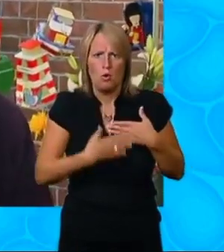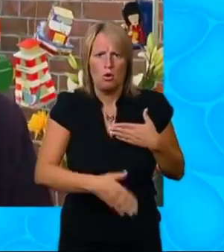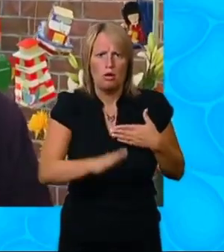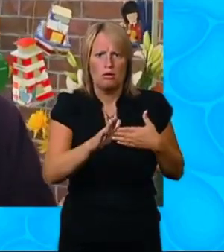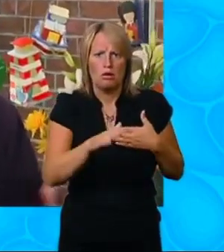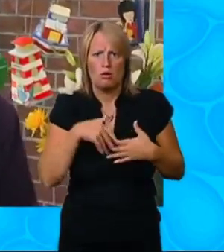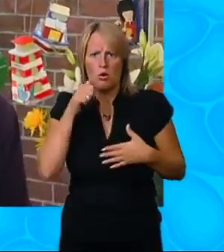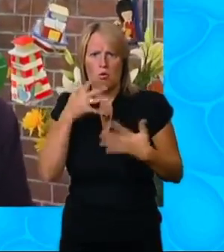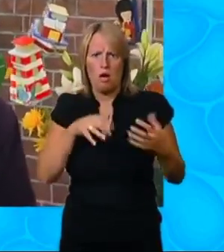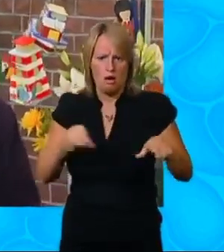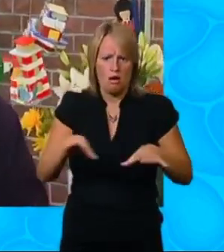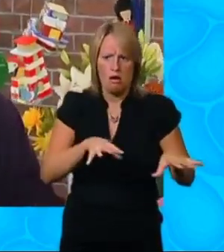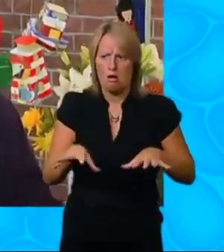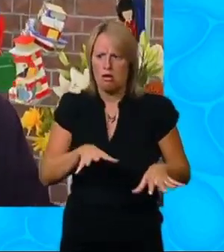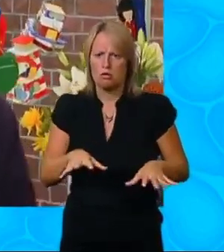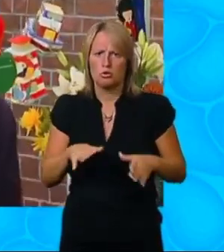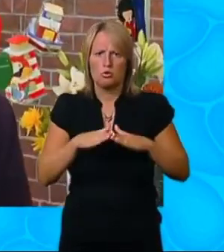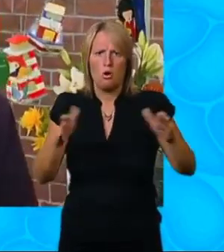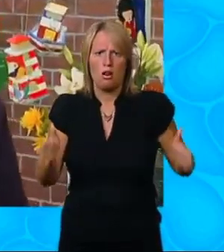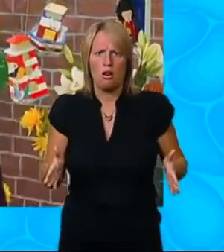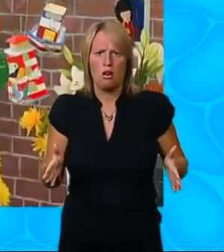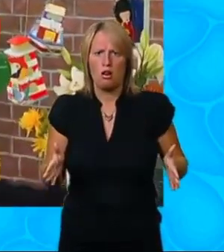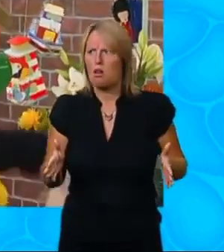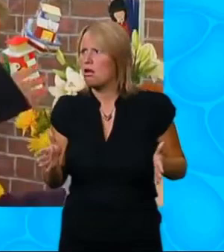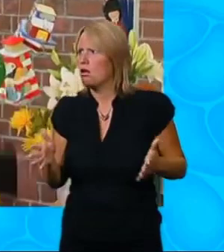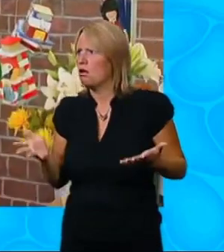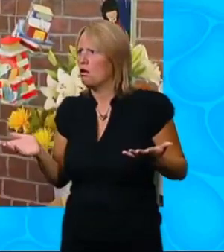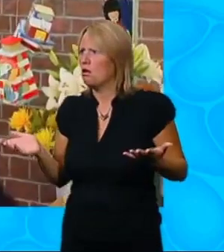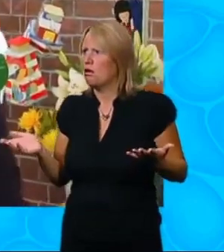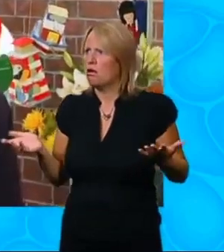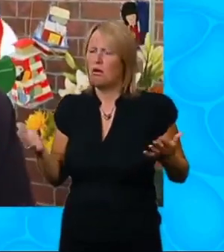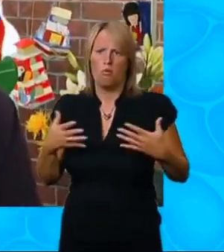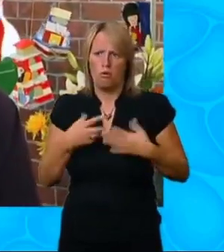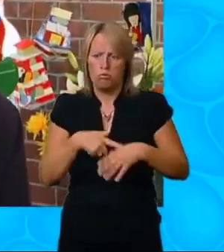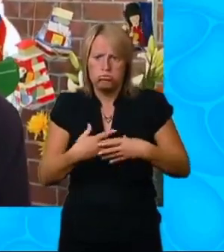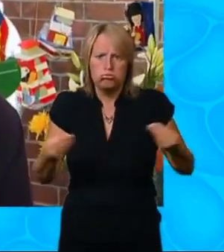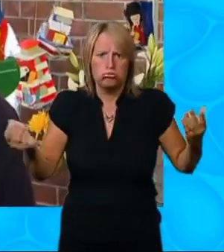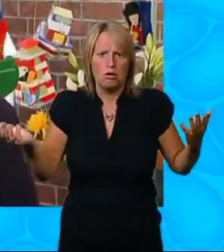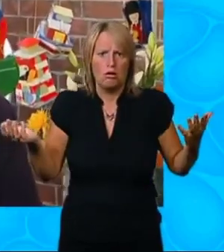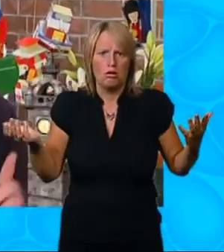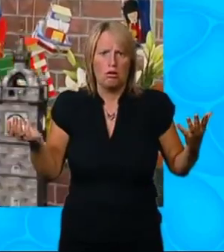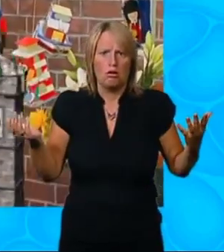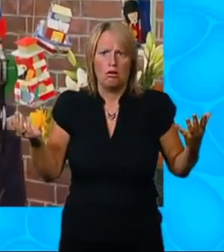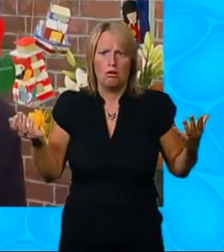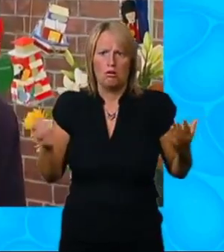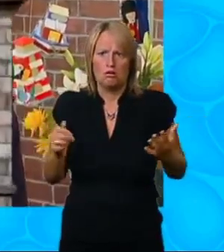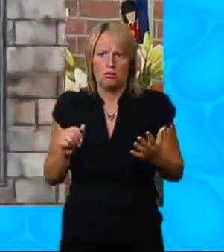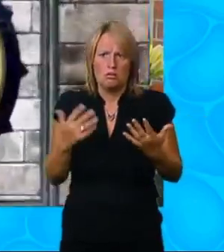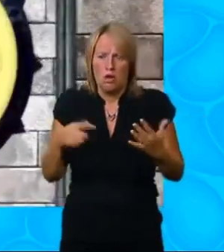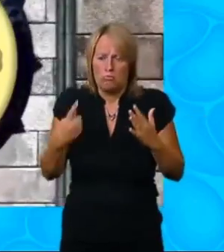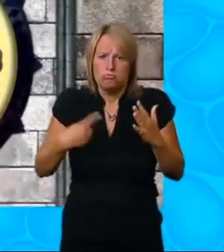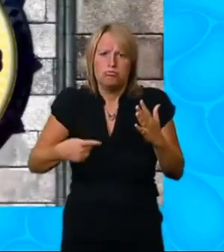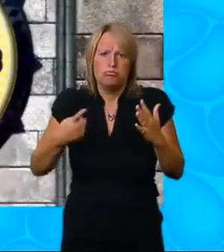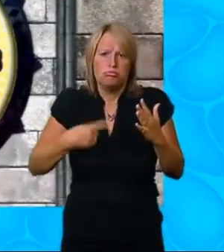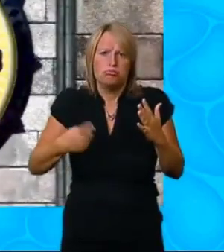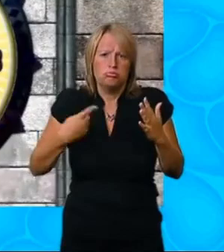morning and I've got a busy afternoon stretched ahead of me and now I don't know where anything is on the stall. Oh, where did the time go?